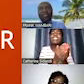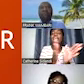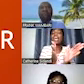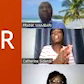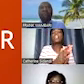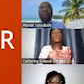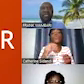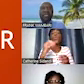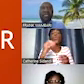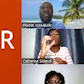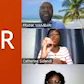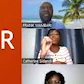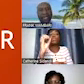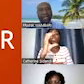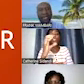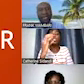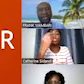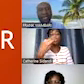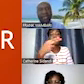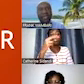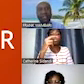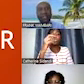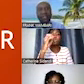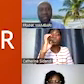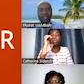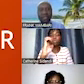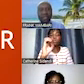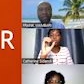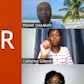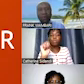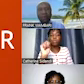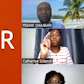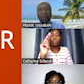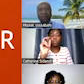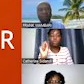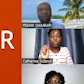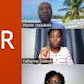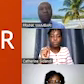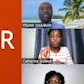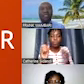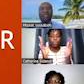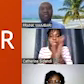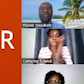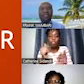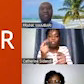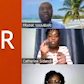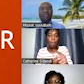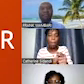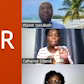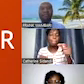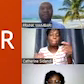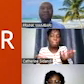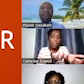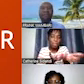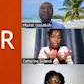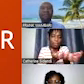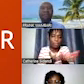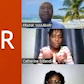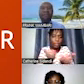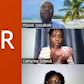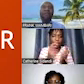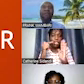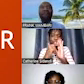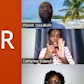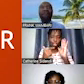and other challenges. So from the business perspective, if you're unable or you're